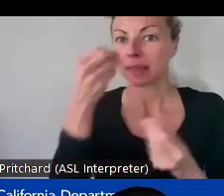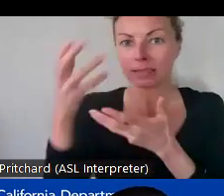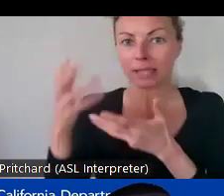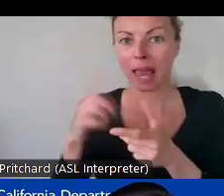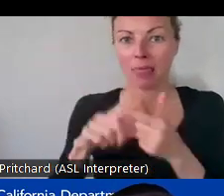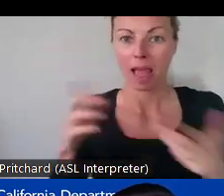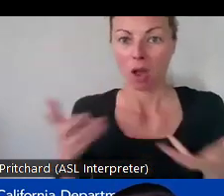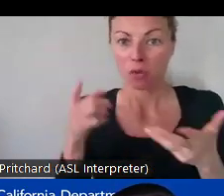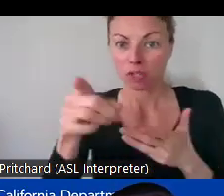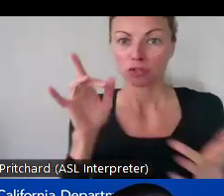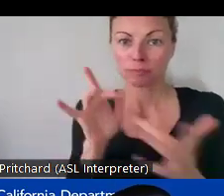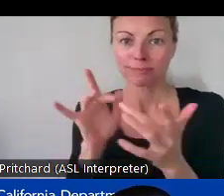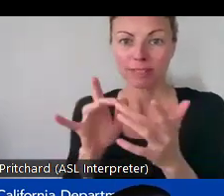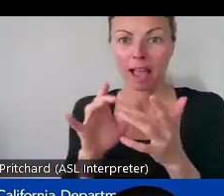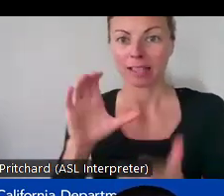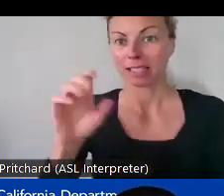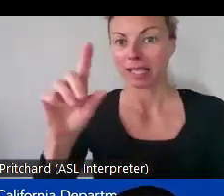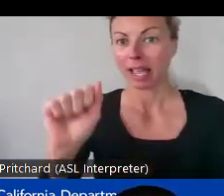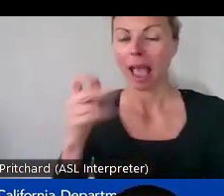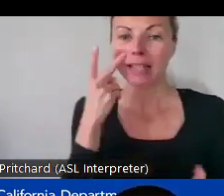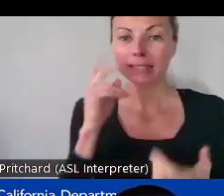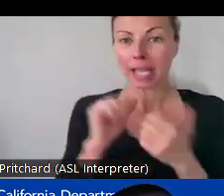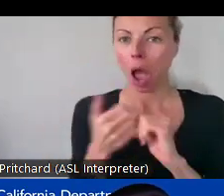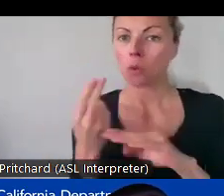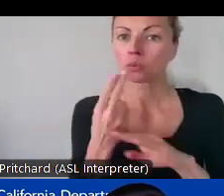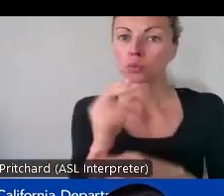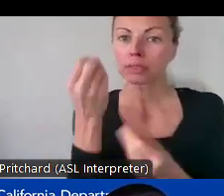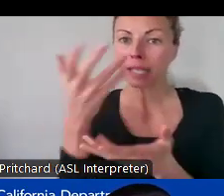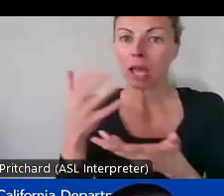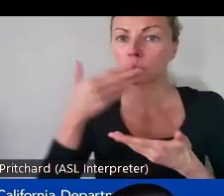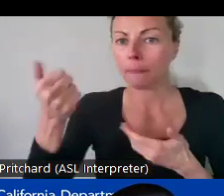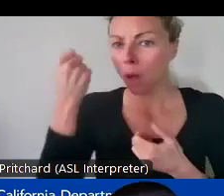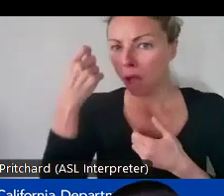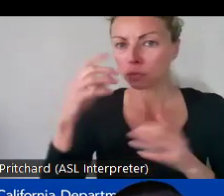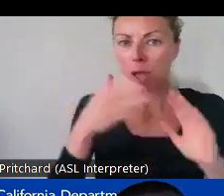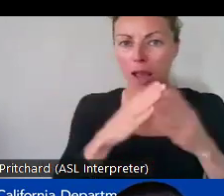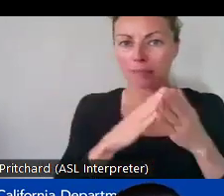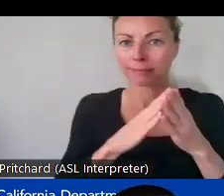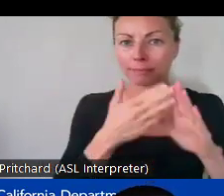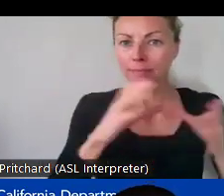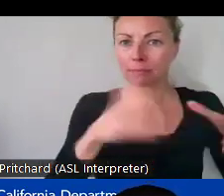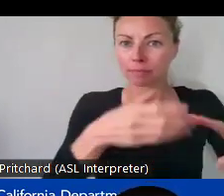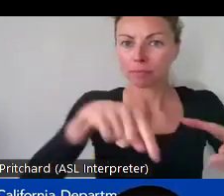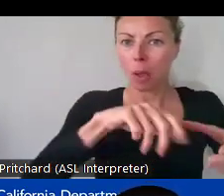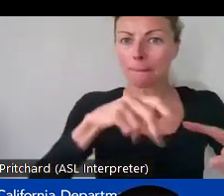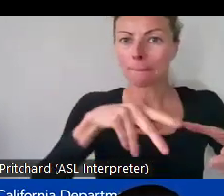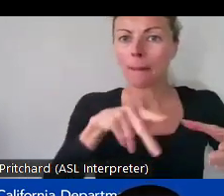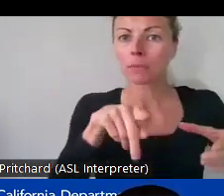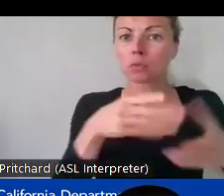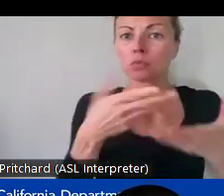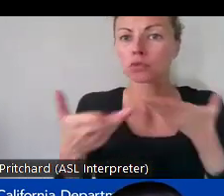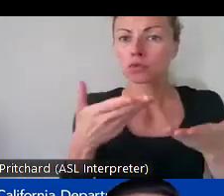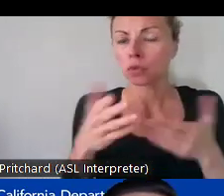out to CDA and to me to discuss how we can help you use data to better understand the populations you serve, or other ways we can help you with the research and also